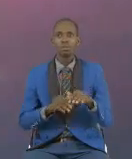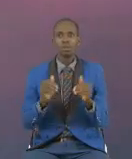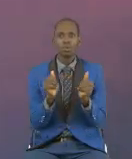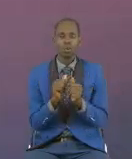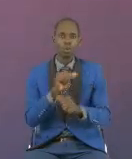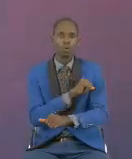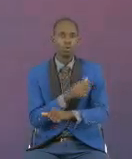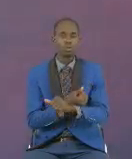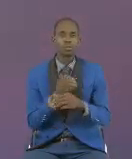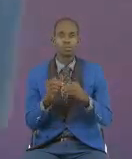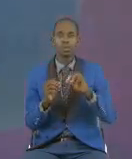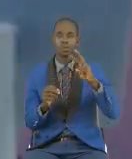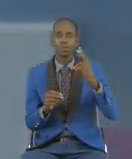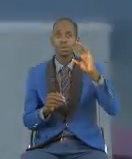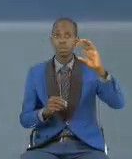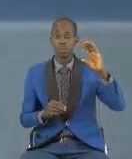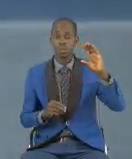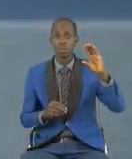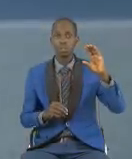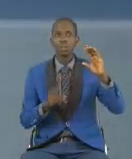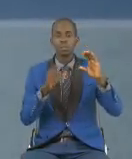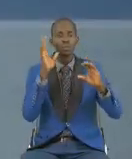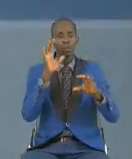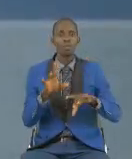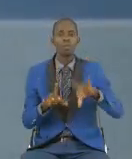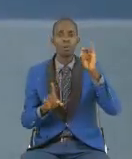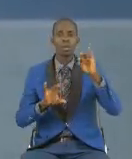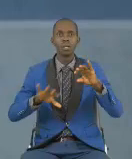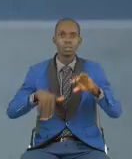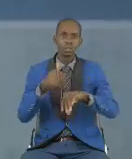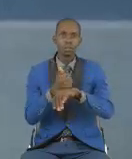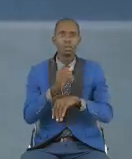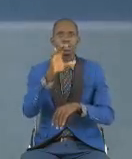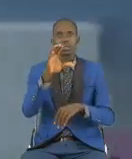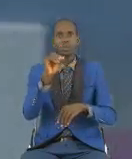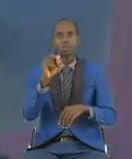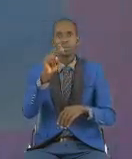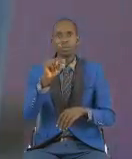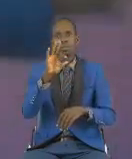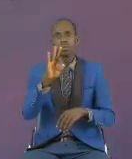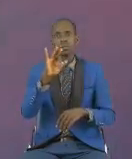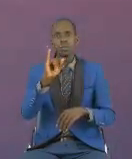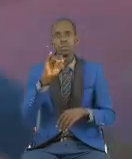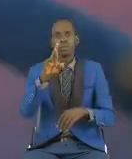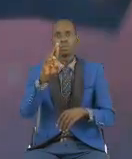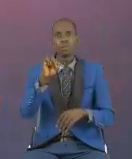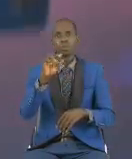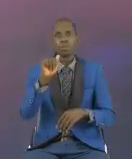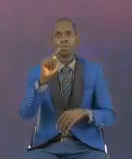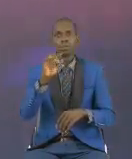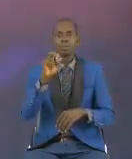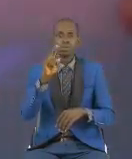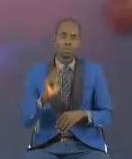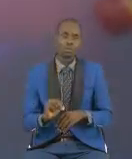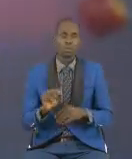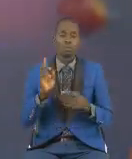two, C, you'll find confirmation. Confirmation. The Lord confirmed their word. To the sinners, he